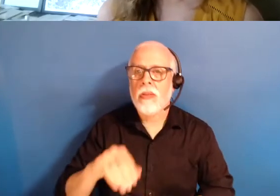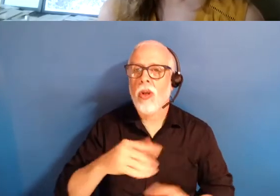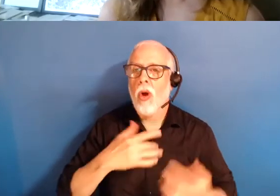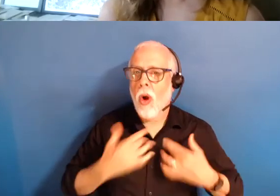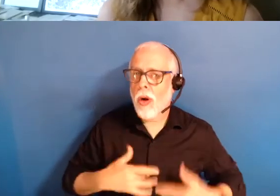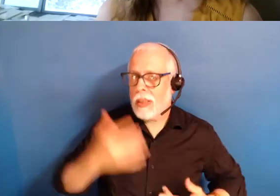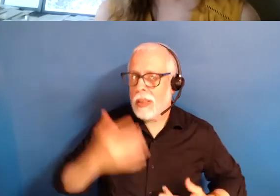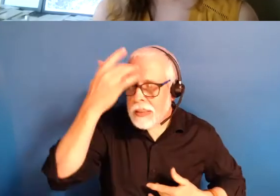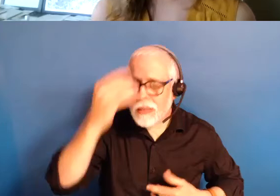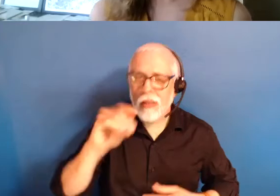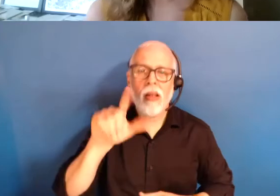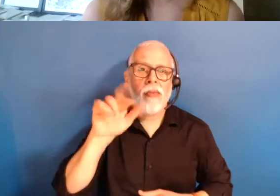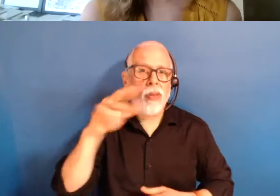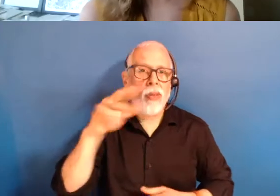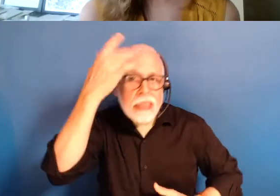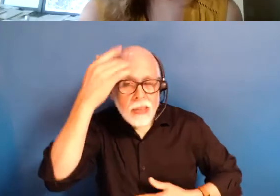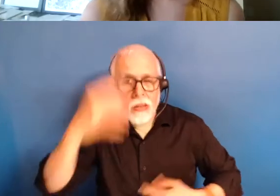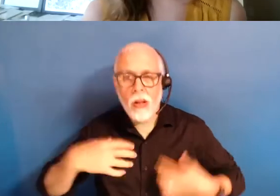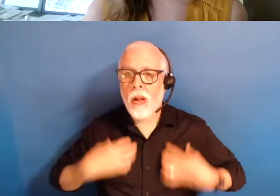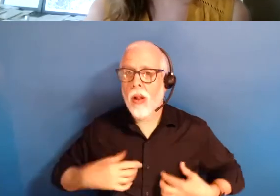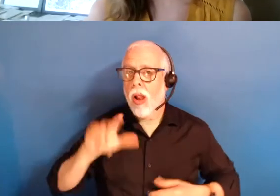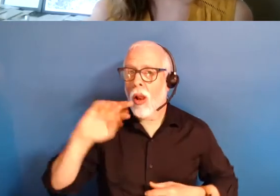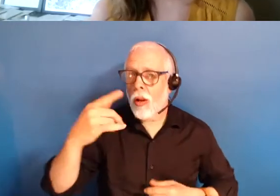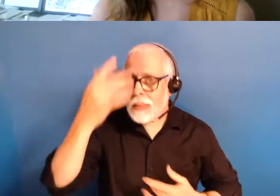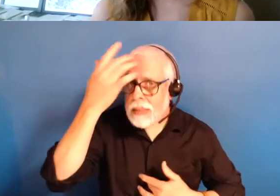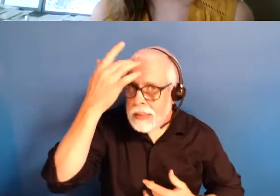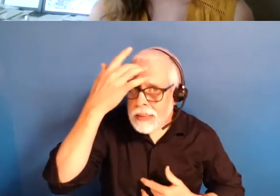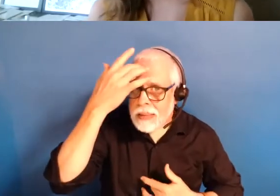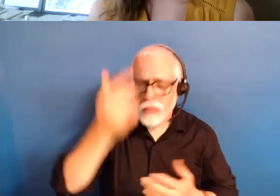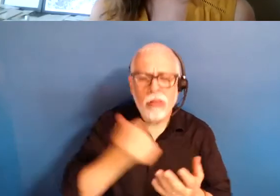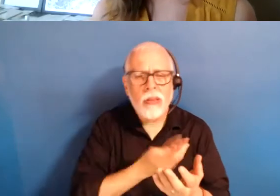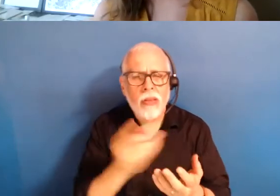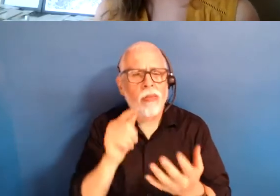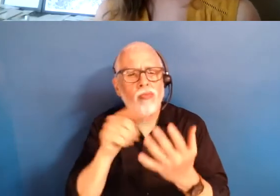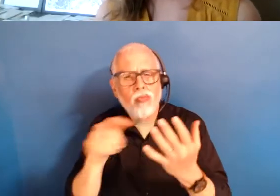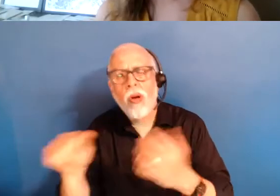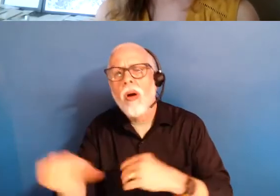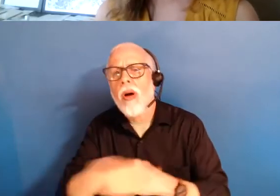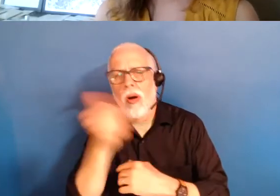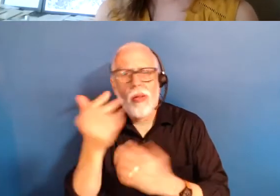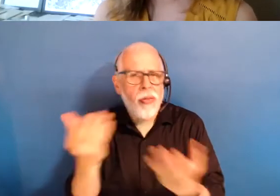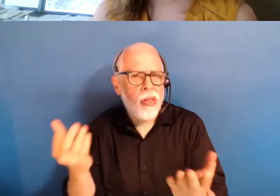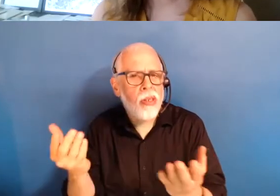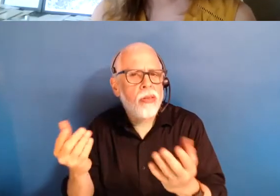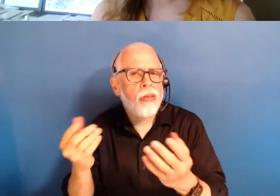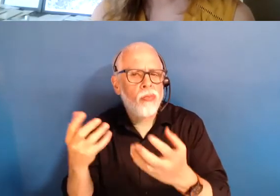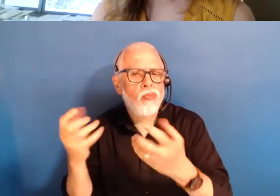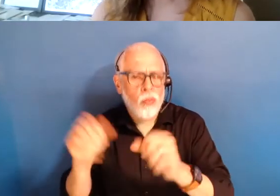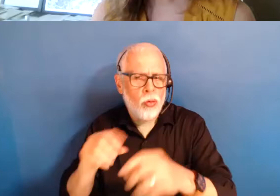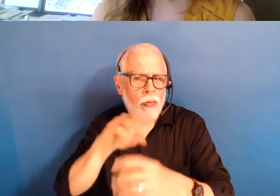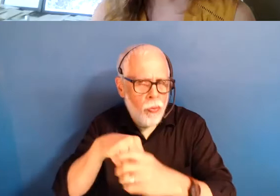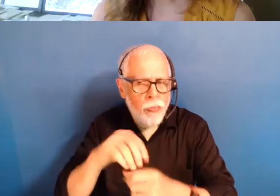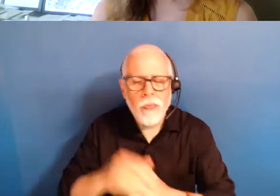disease, liver disease, lung disease, and several other factors and conditions that go into this.